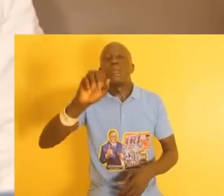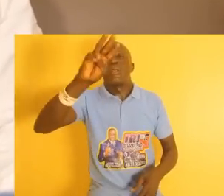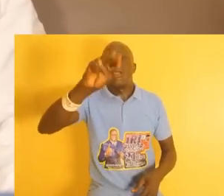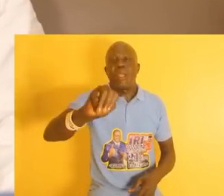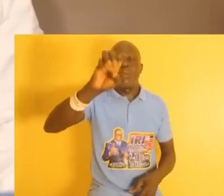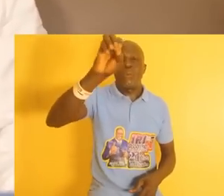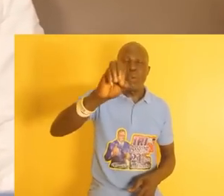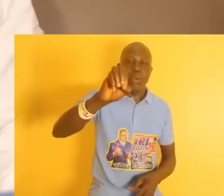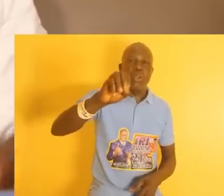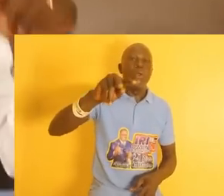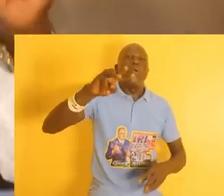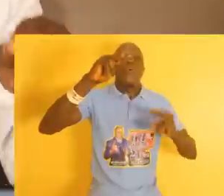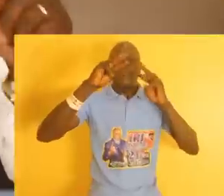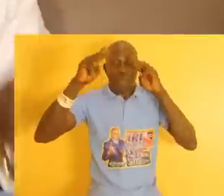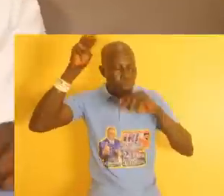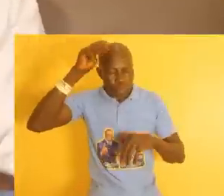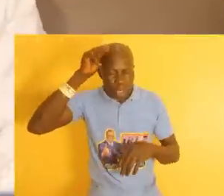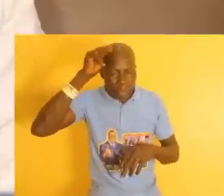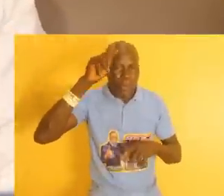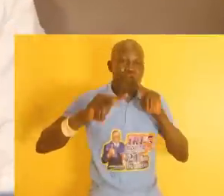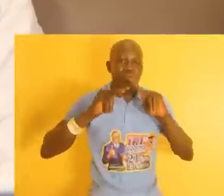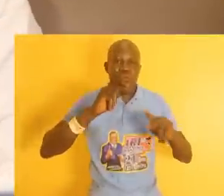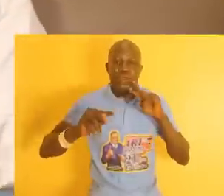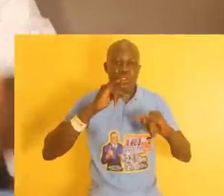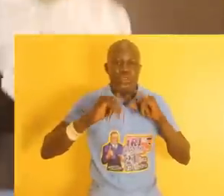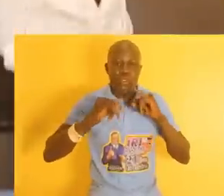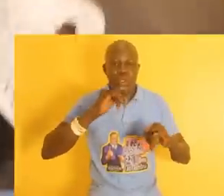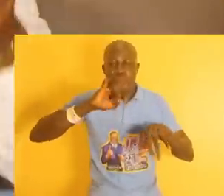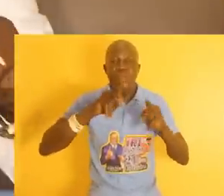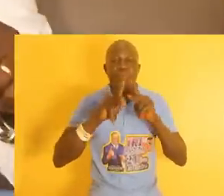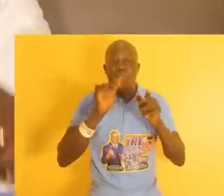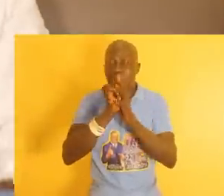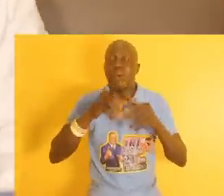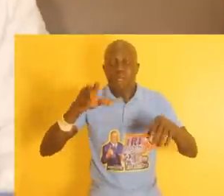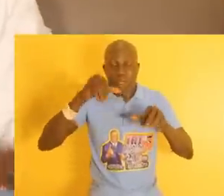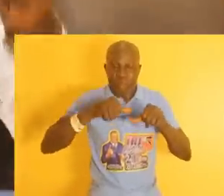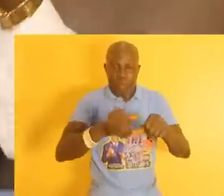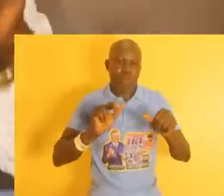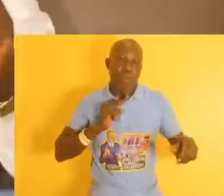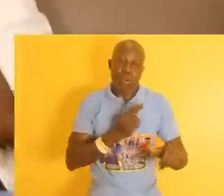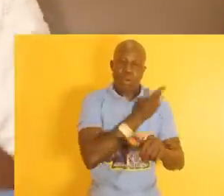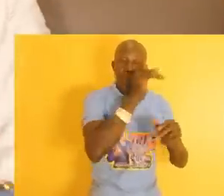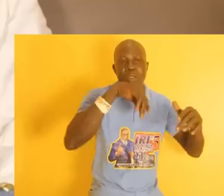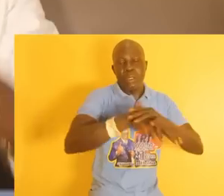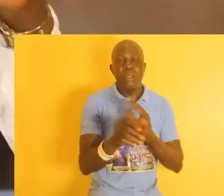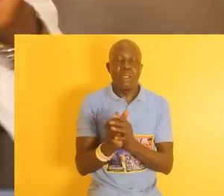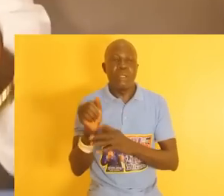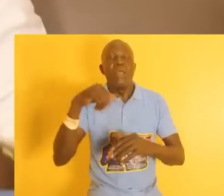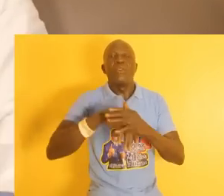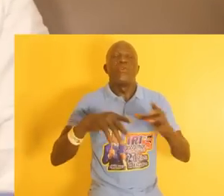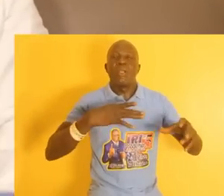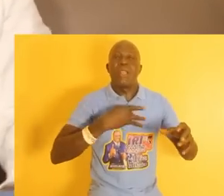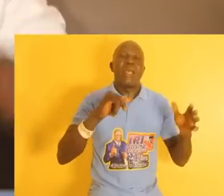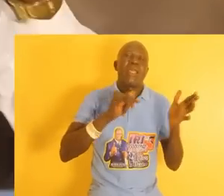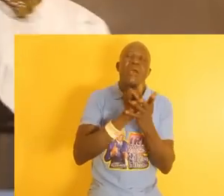SMO, Mustafa, JP, Babasebioba, lo follow abai, lo follow abai, go the